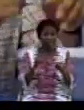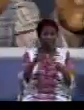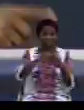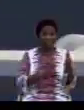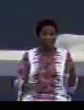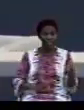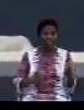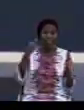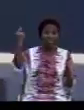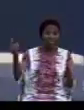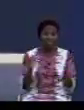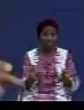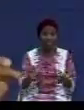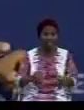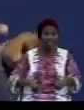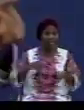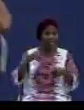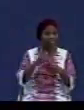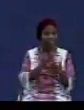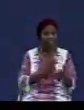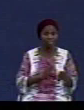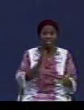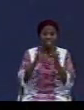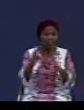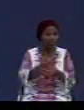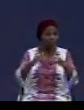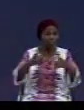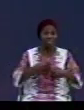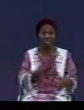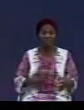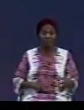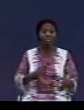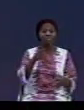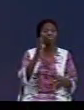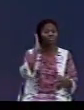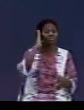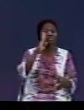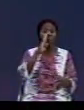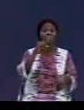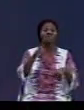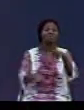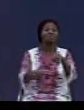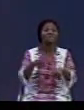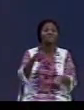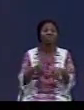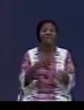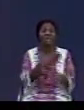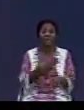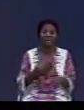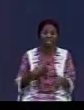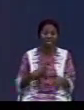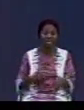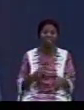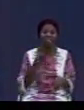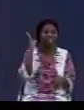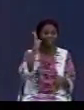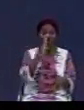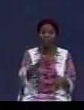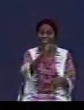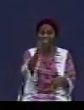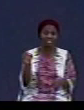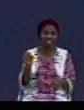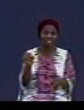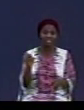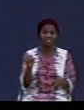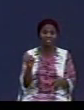Christ, if you don't have Christ, you'll be paralyzed and there'll be need and necessities in your life.